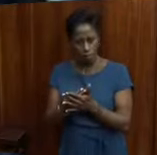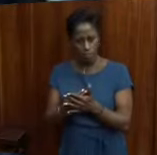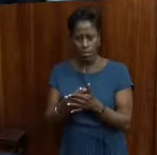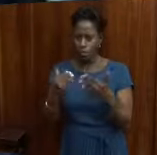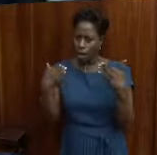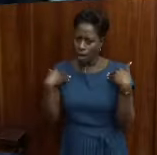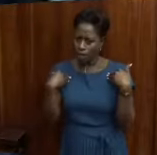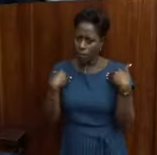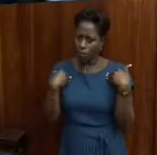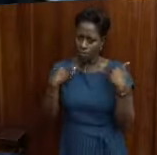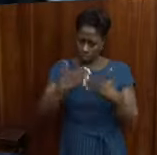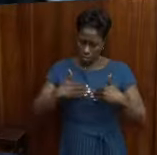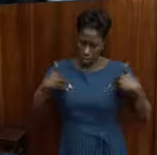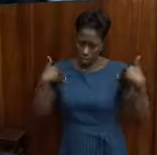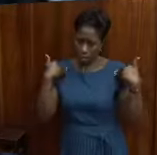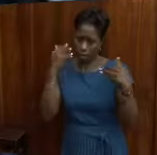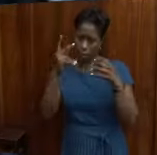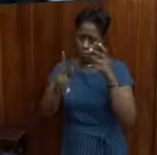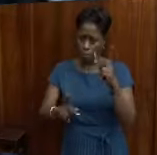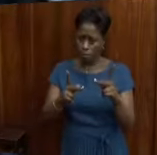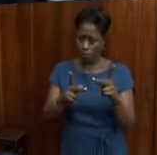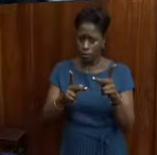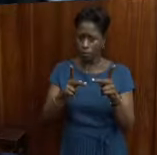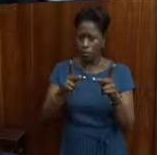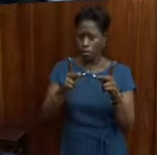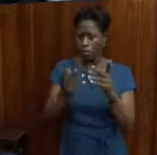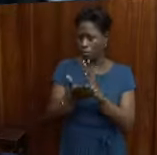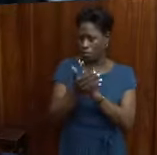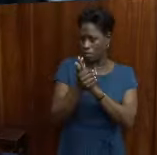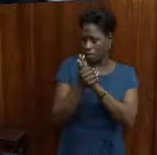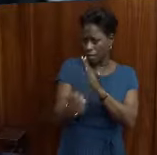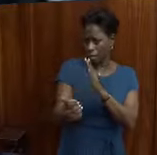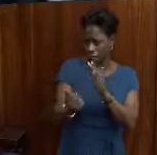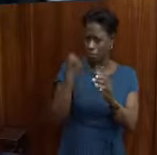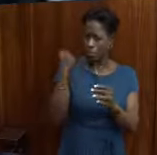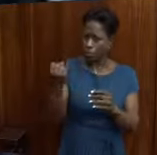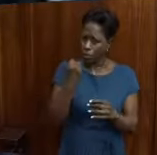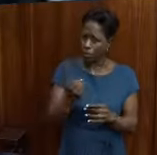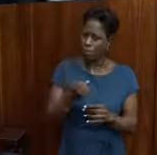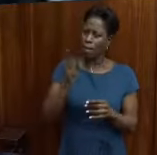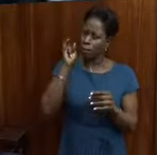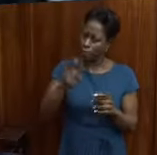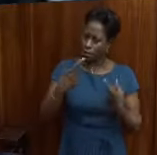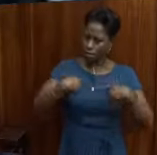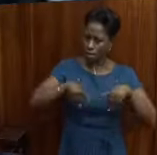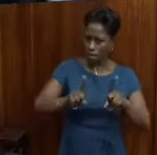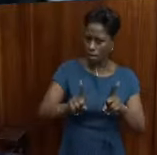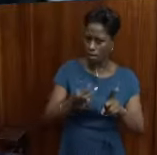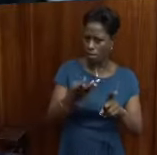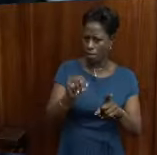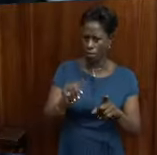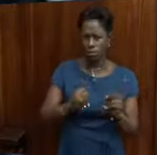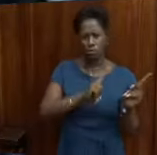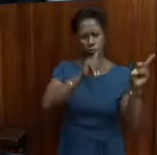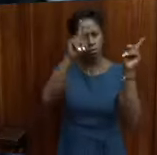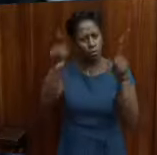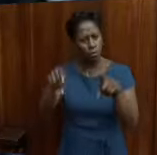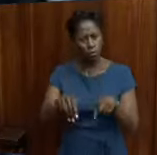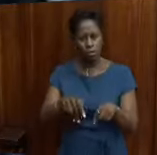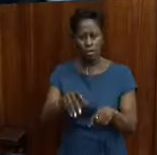longer be denied the opportunity to participate in regional or international competitions because of the lack of access